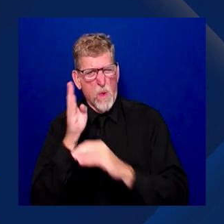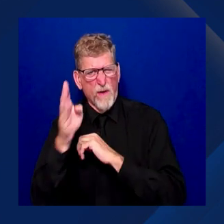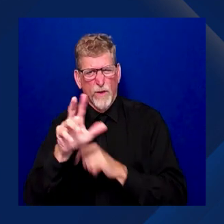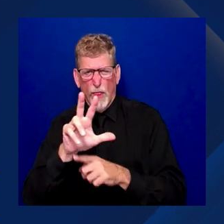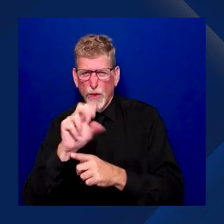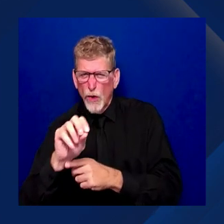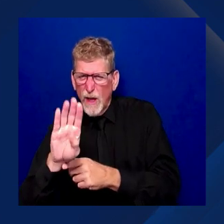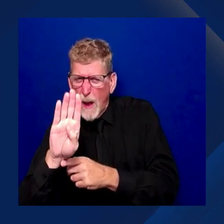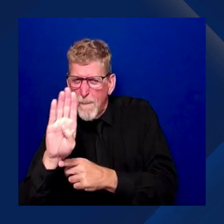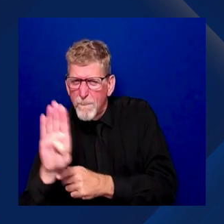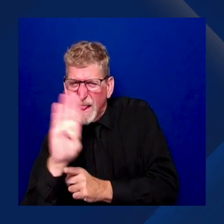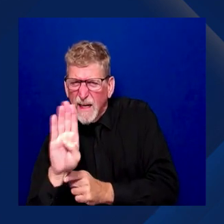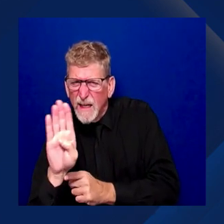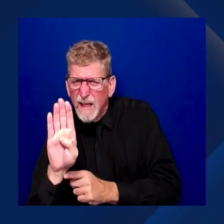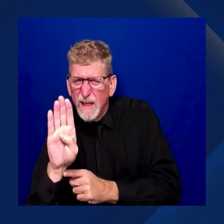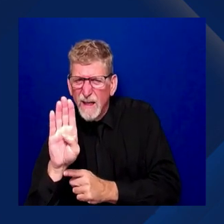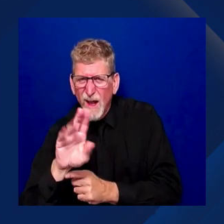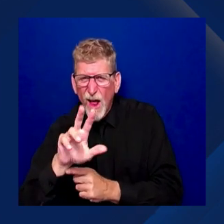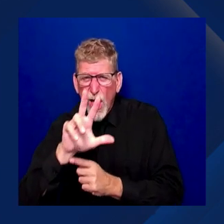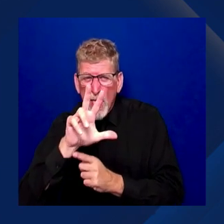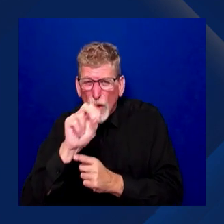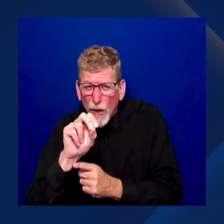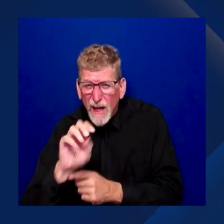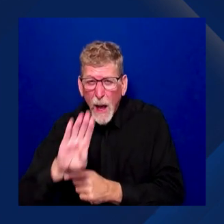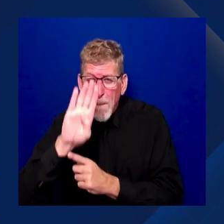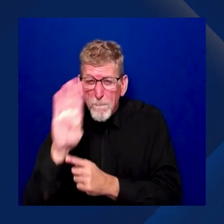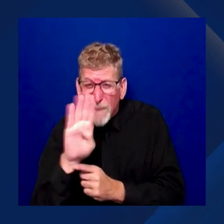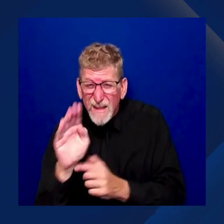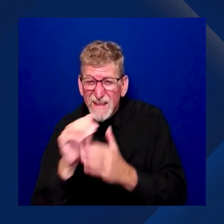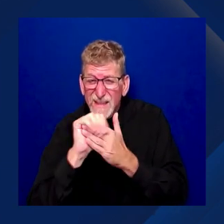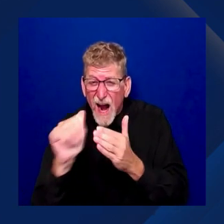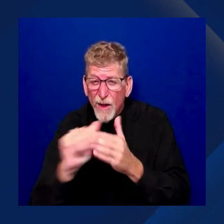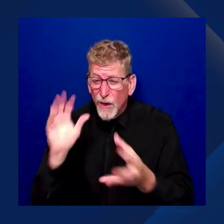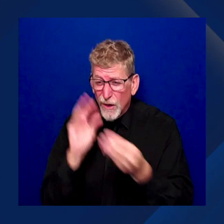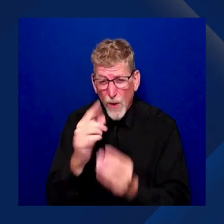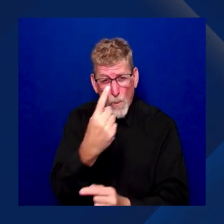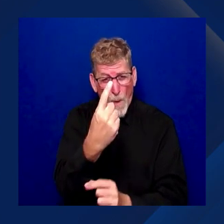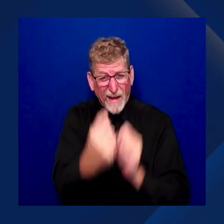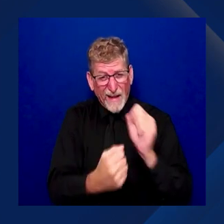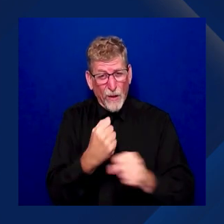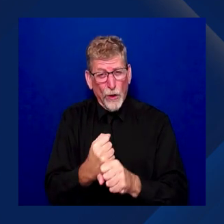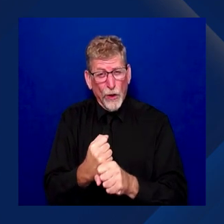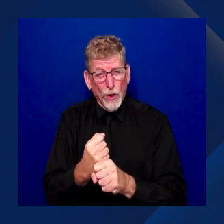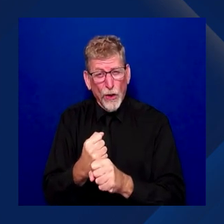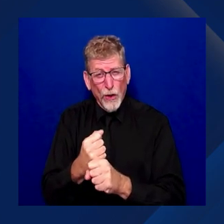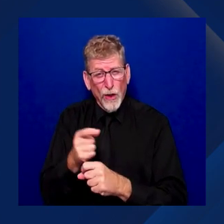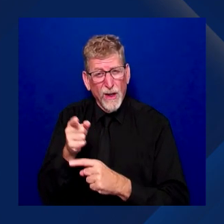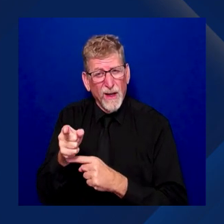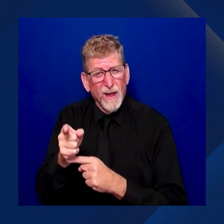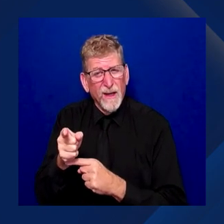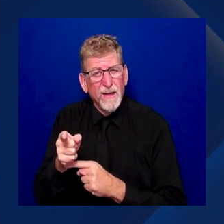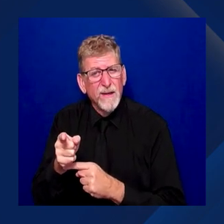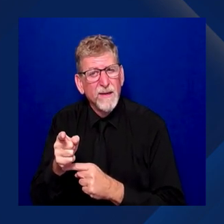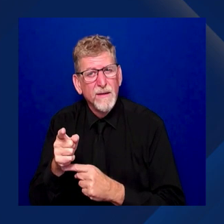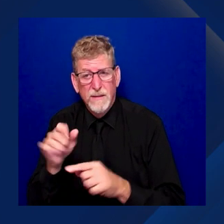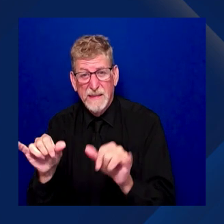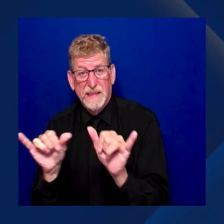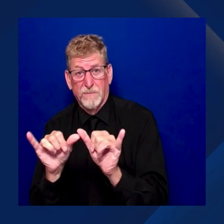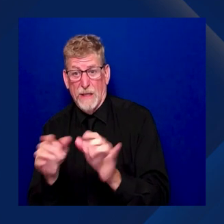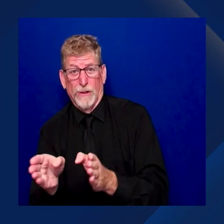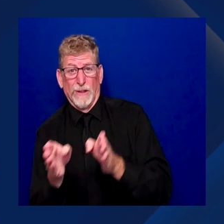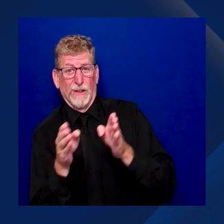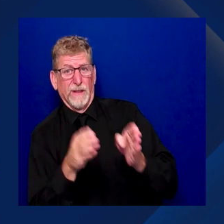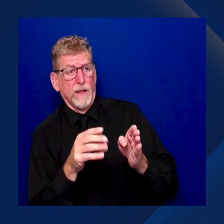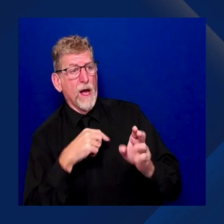$30 billion in a single year. By the same measure, we know that when we invest in